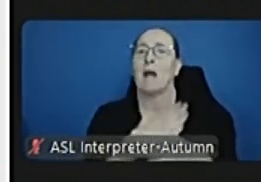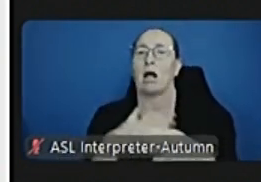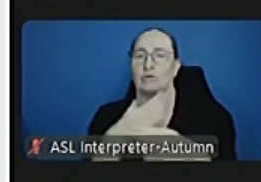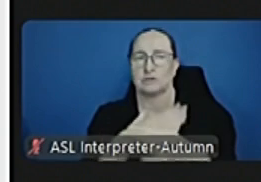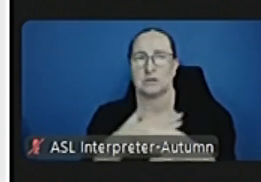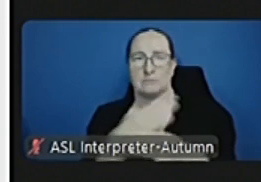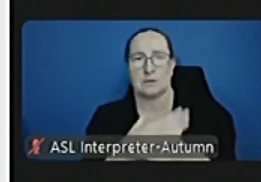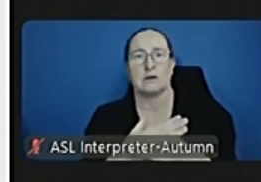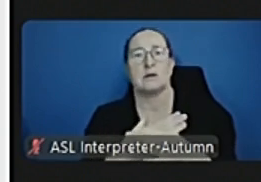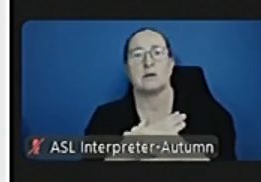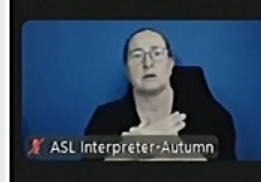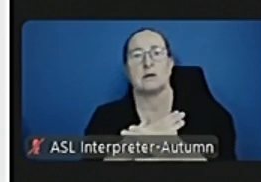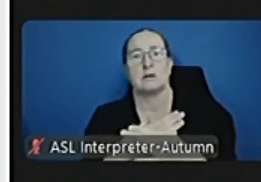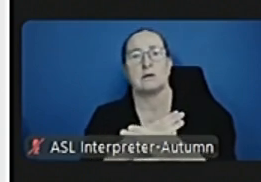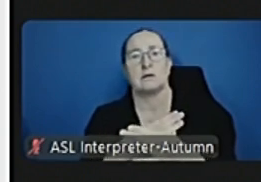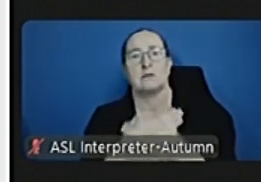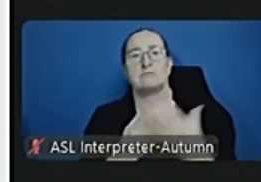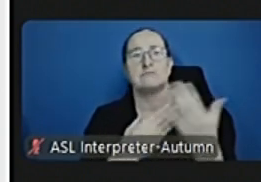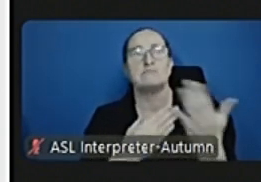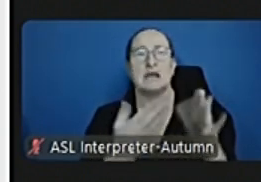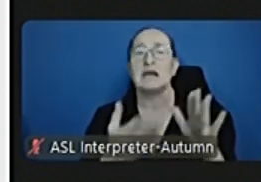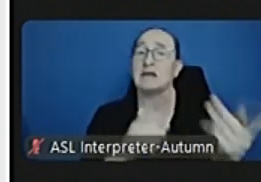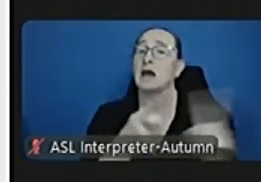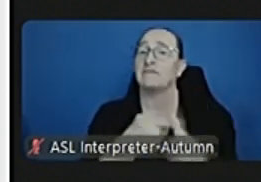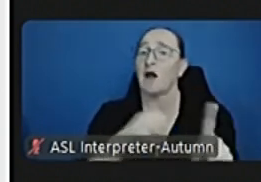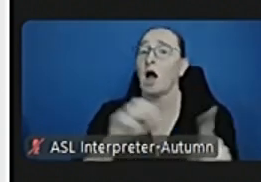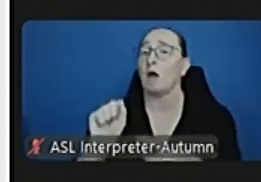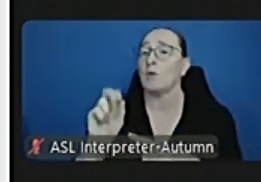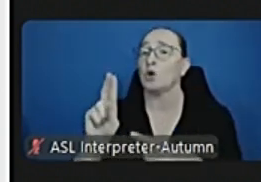he died of suicide.